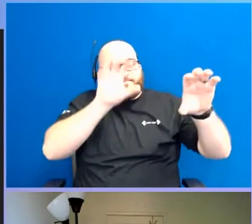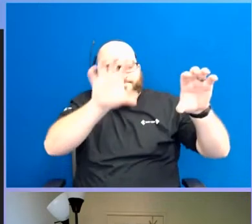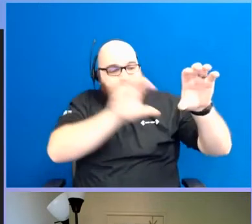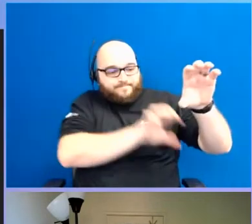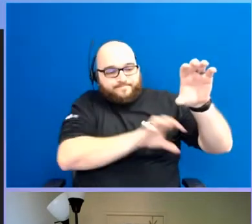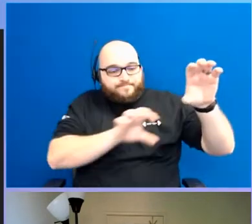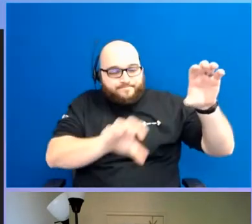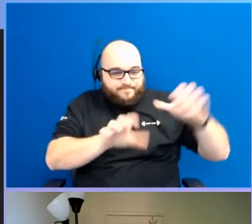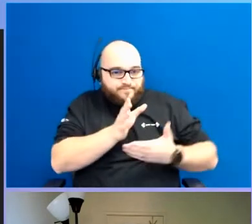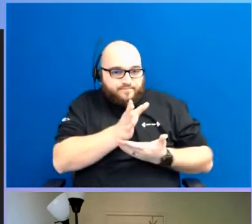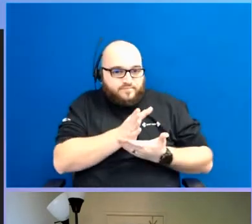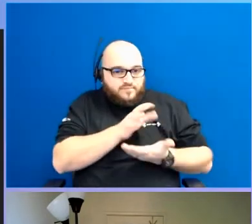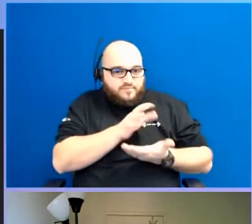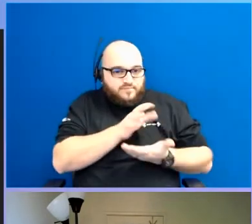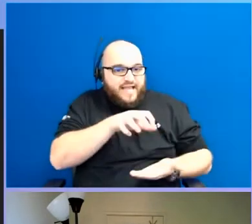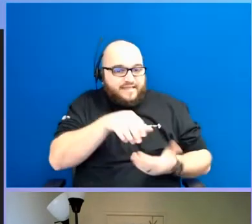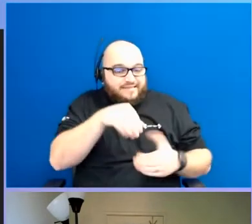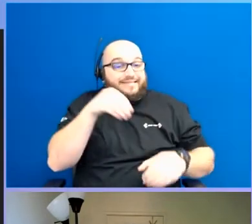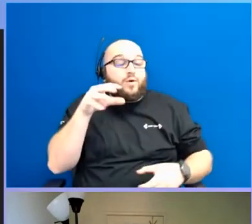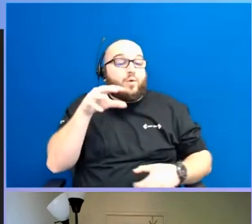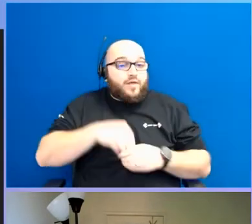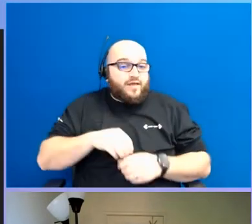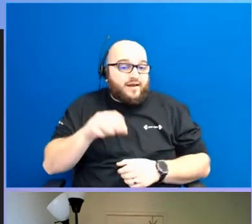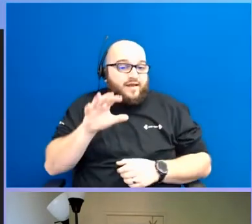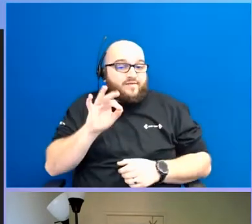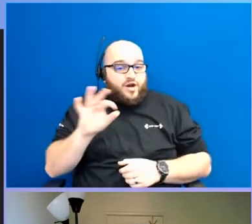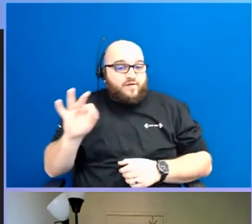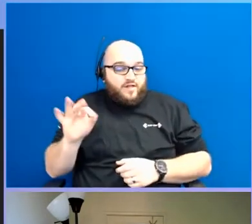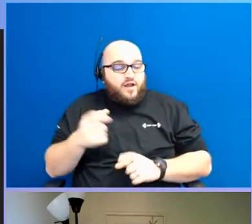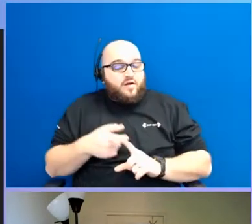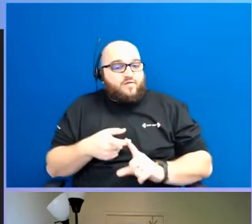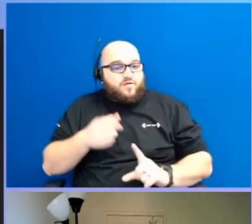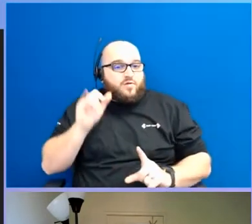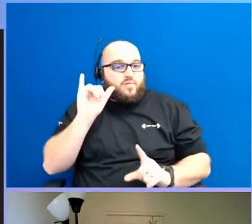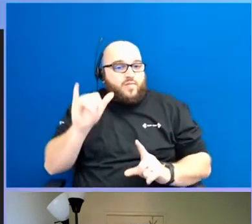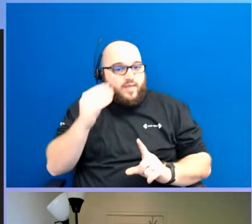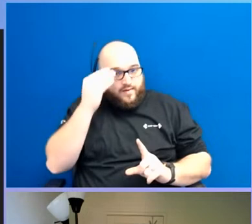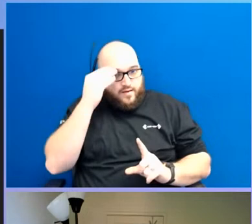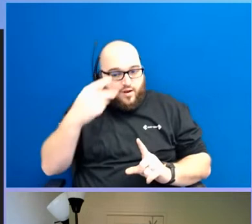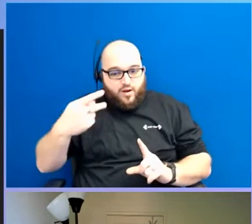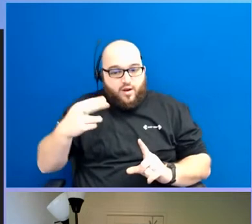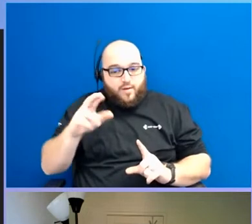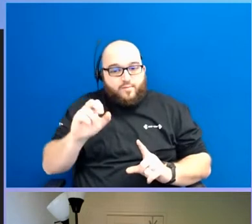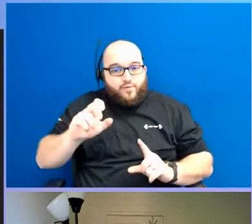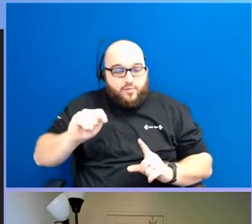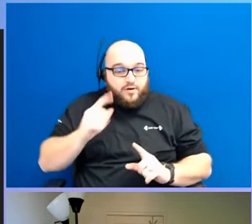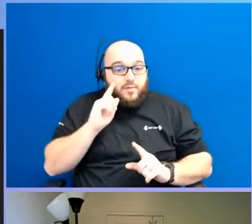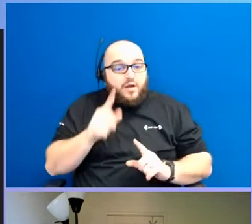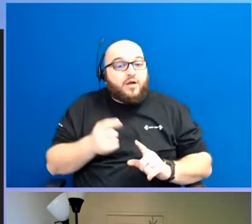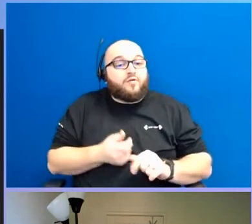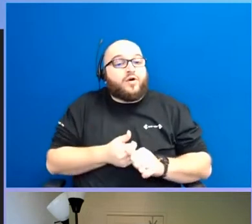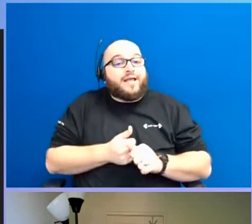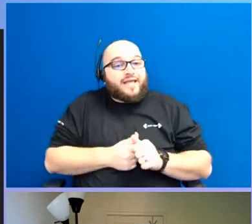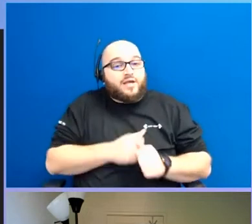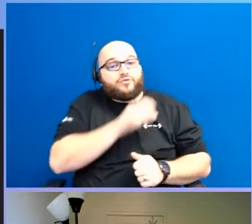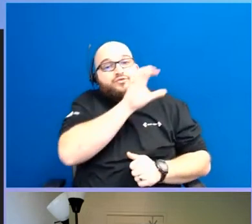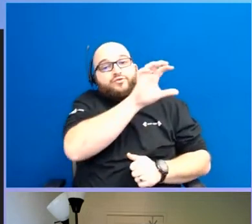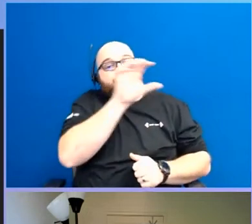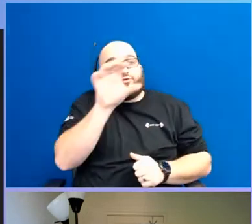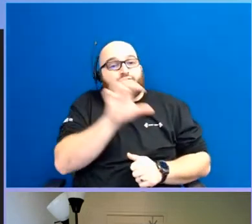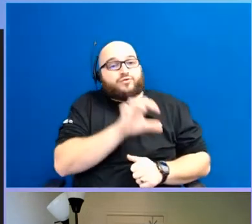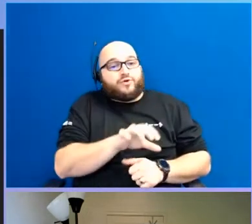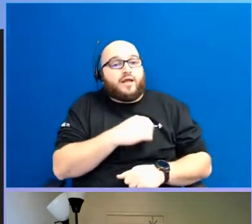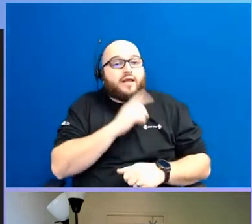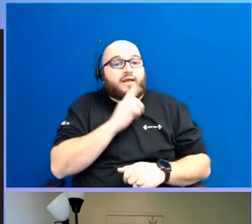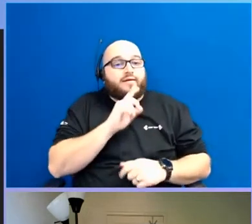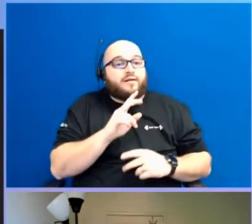cakes in Firefly that we got from Susheta's prompt. And the alt text for each image is something like variation 1 of